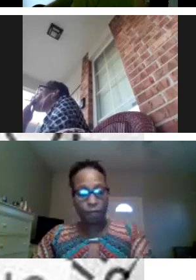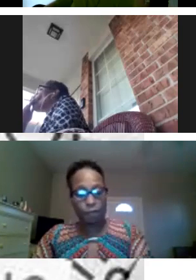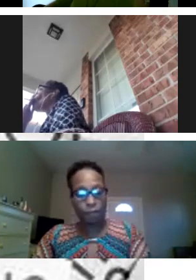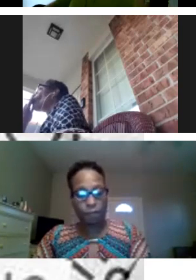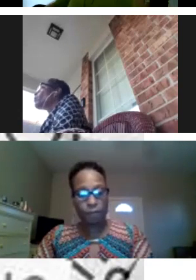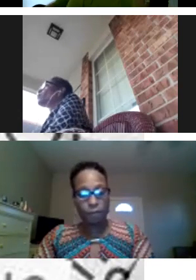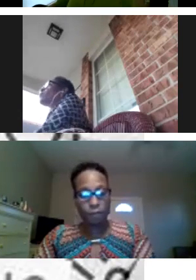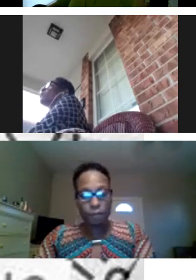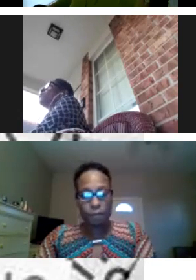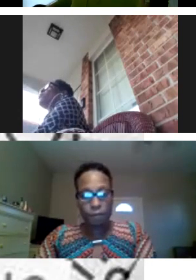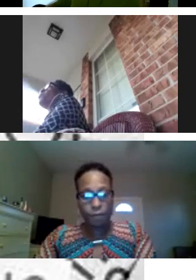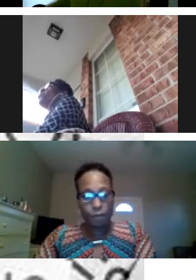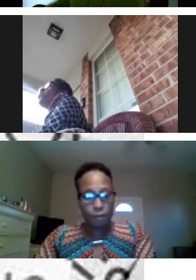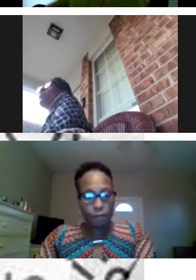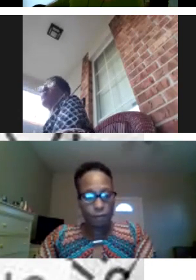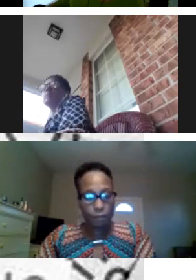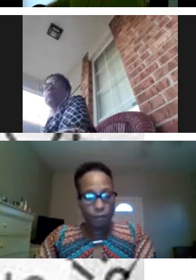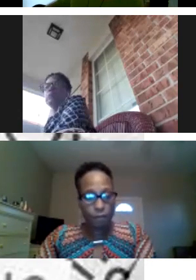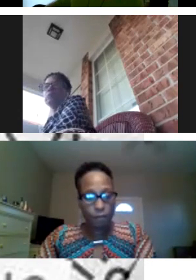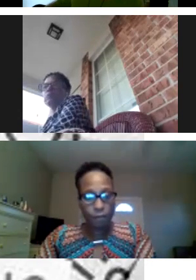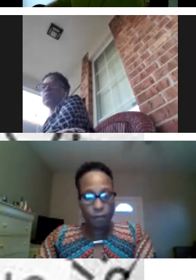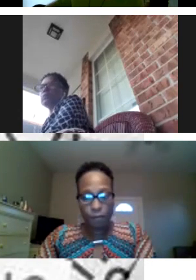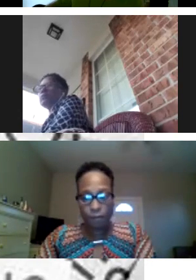Anyone else want to come off of mute and ask their question?